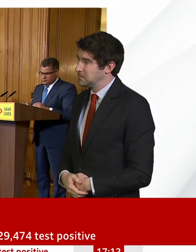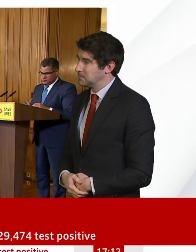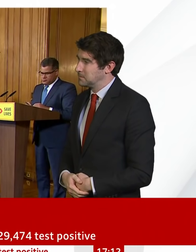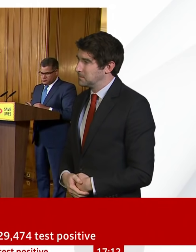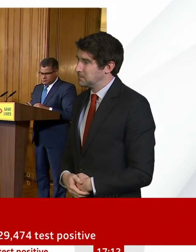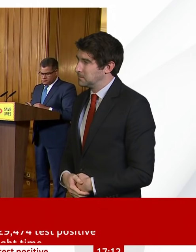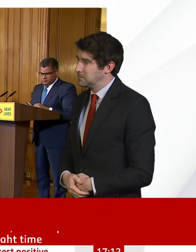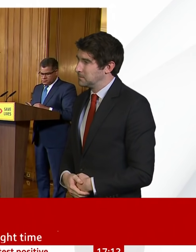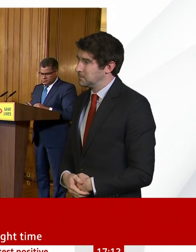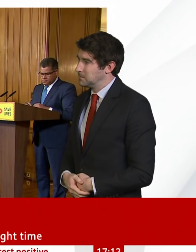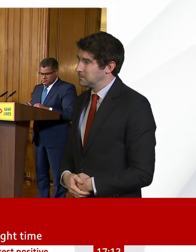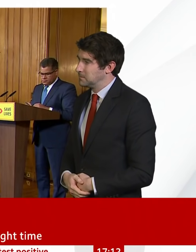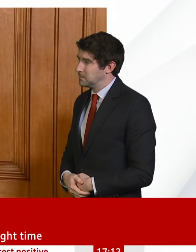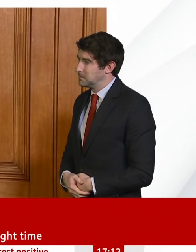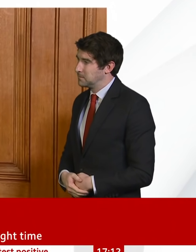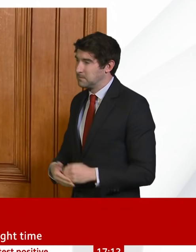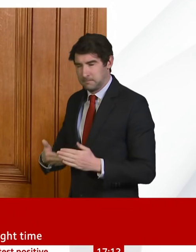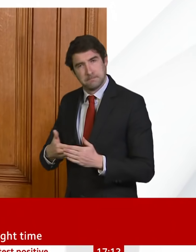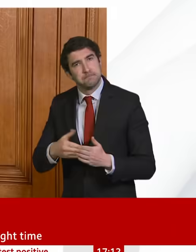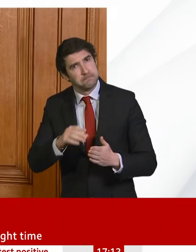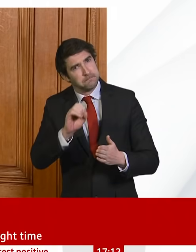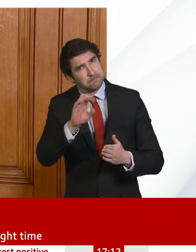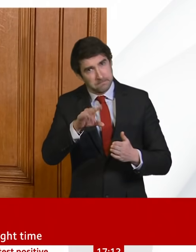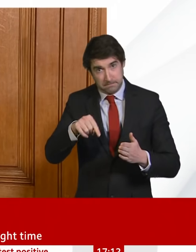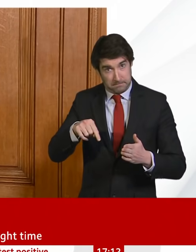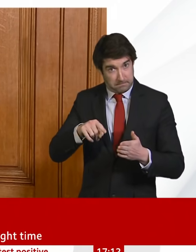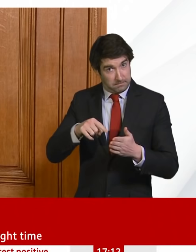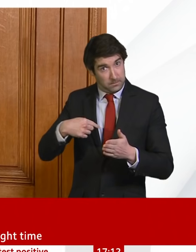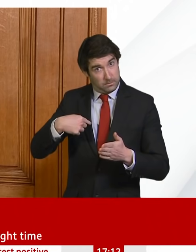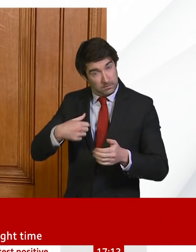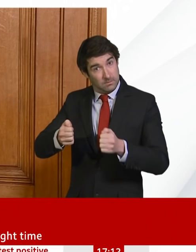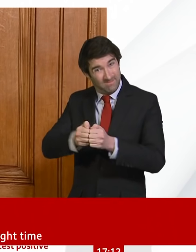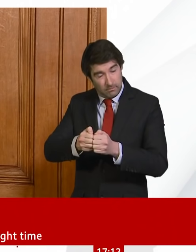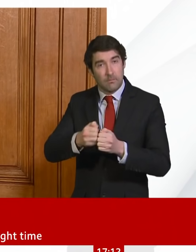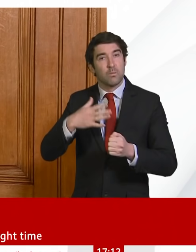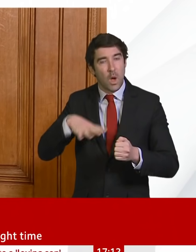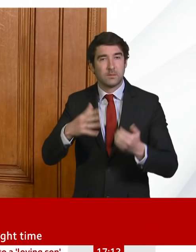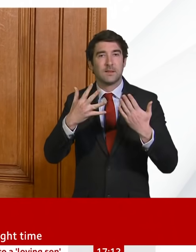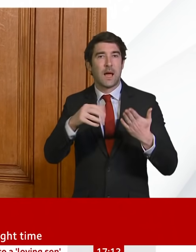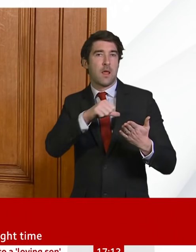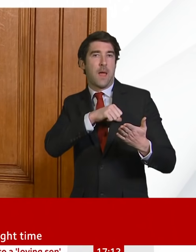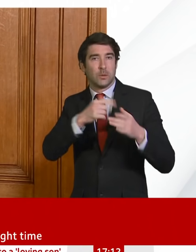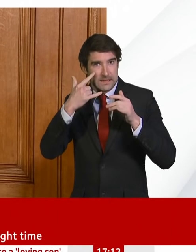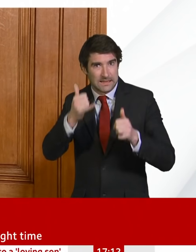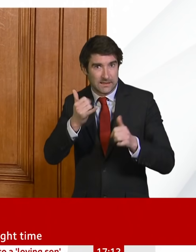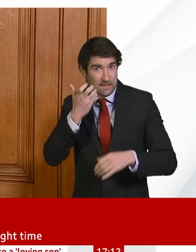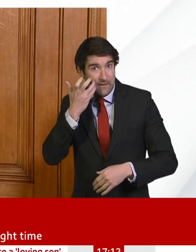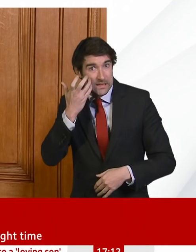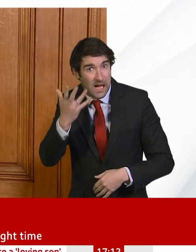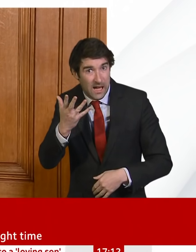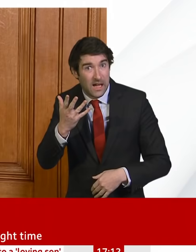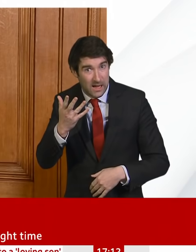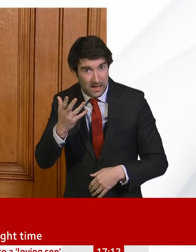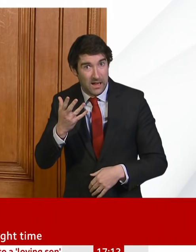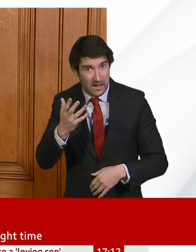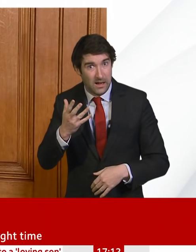We committed, the NHS and PHE committed to make 10,000 tests a day available. We have met that target by the end